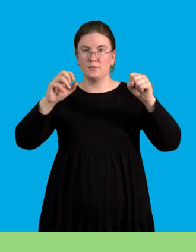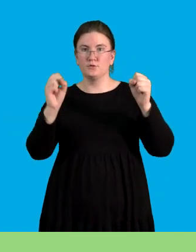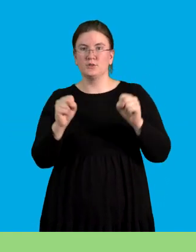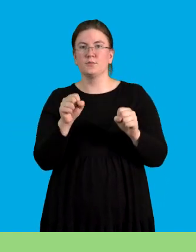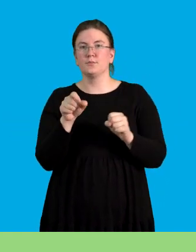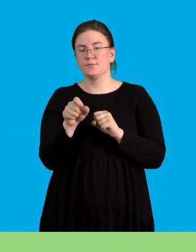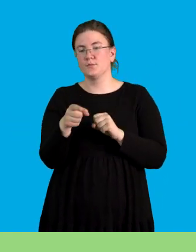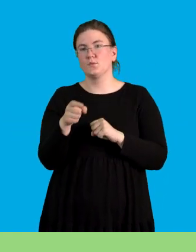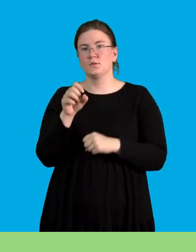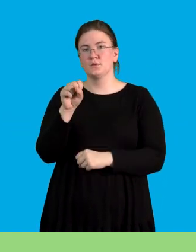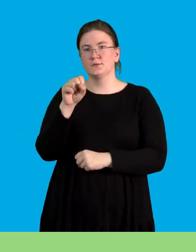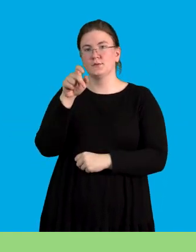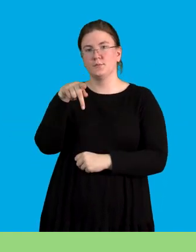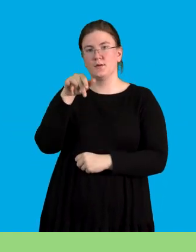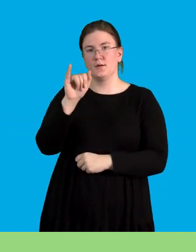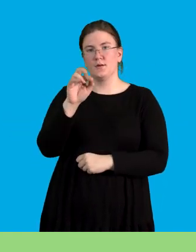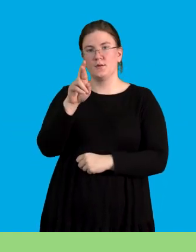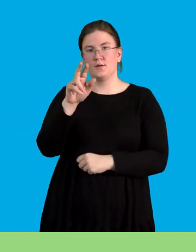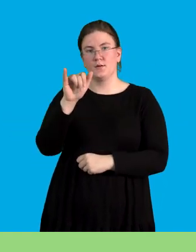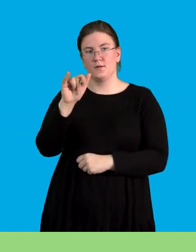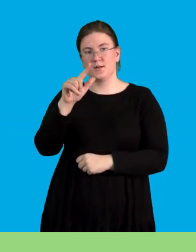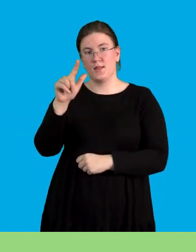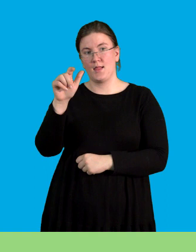called spirilla bacteria.